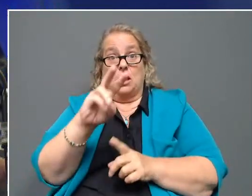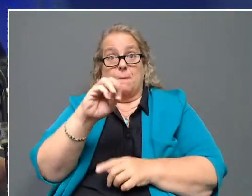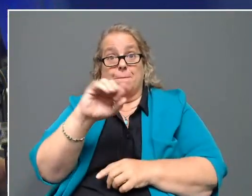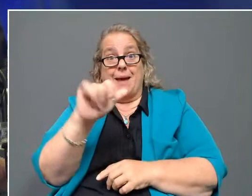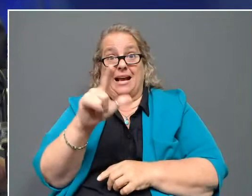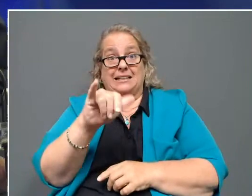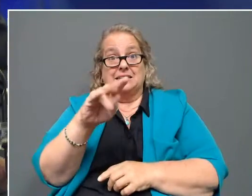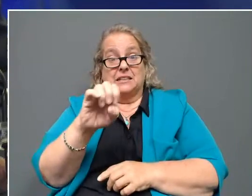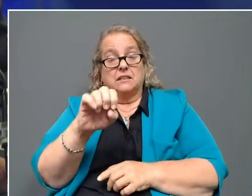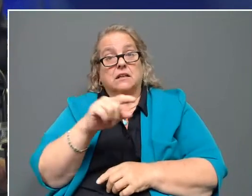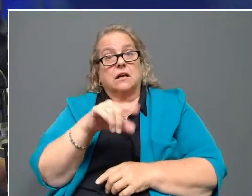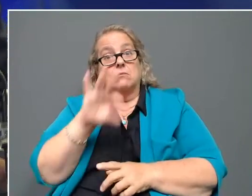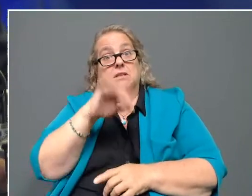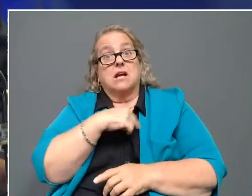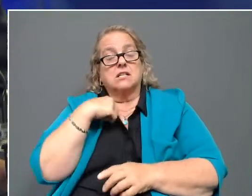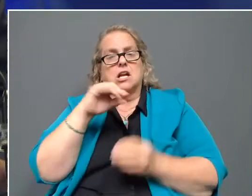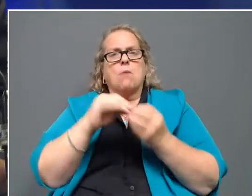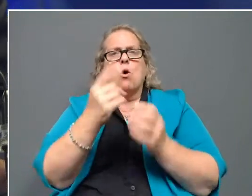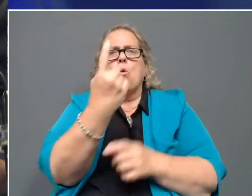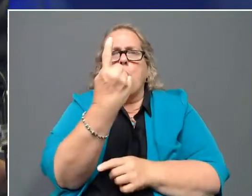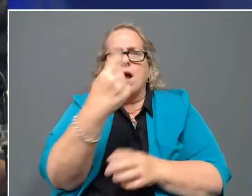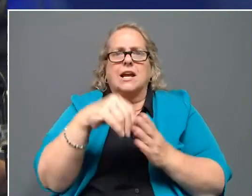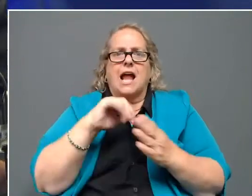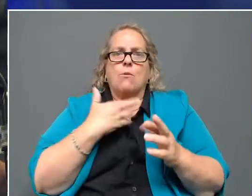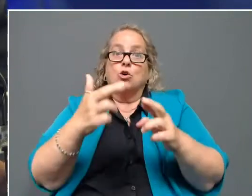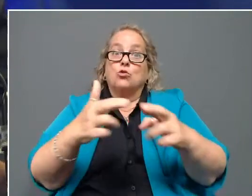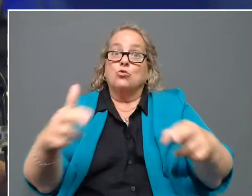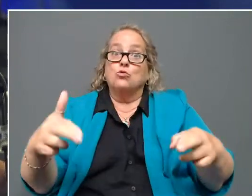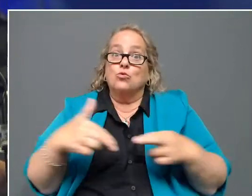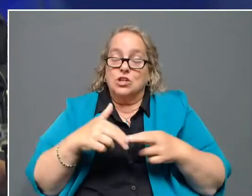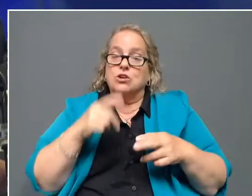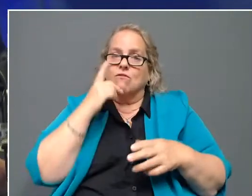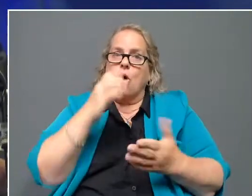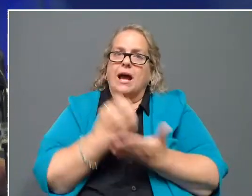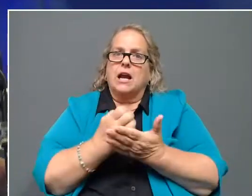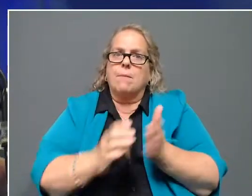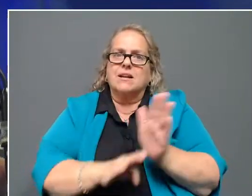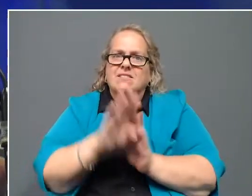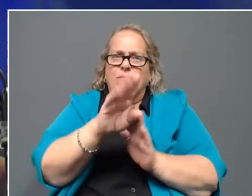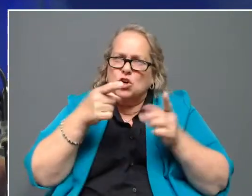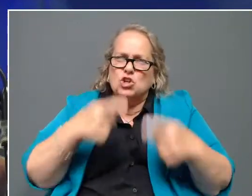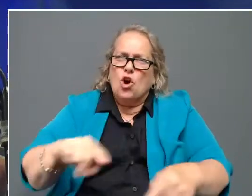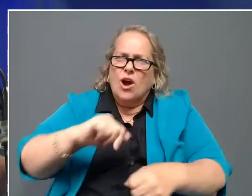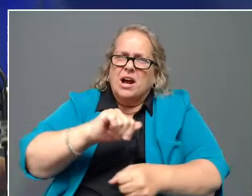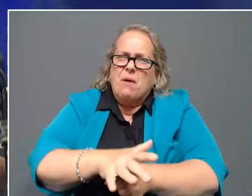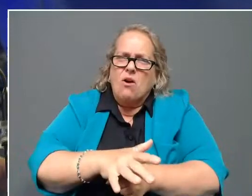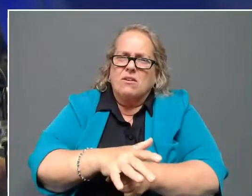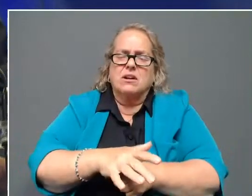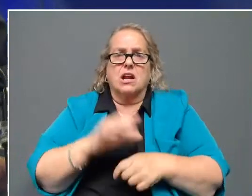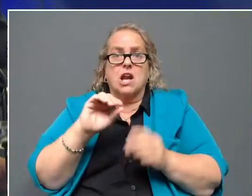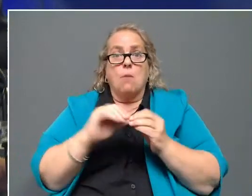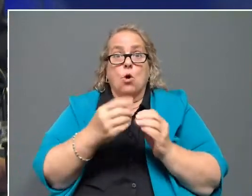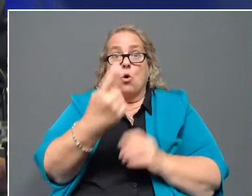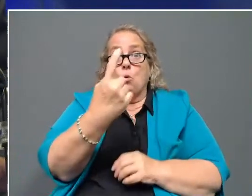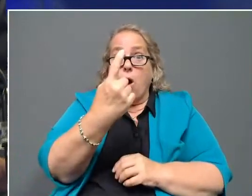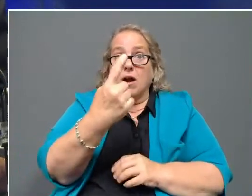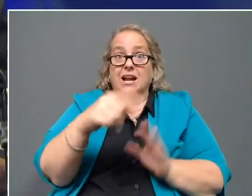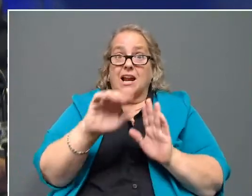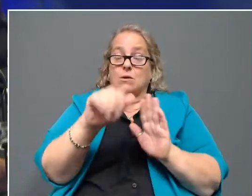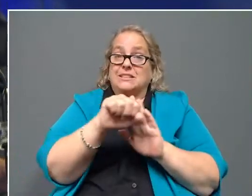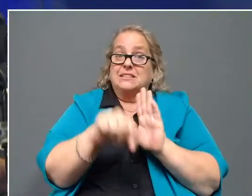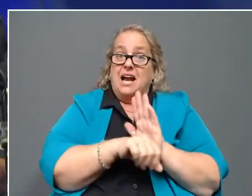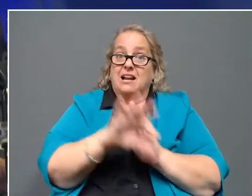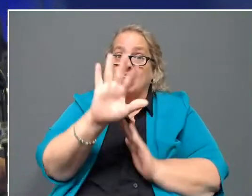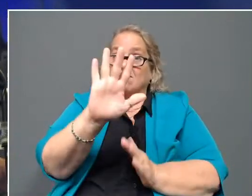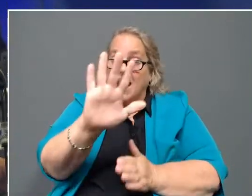region in economic development. That's in a pandemic. They ranked us #1 of any state under 5 million people. We may be small, but we are mighty.